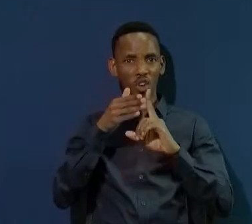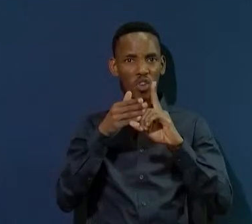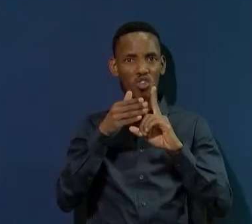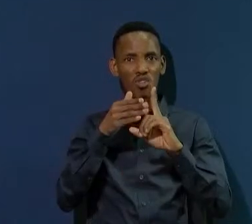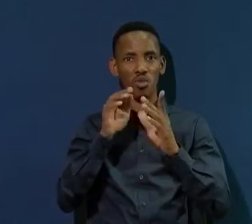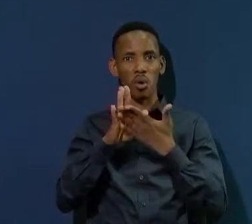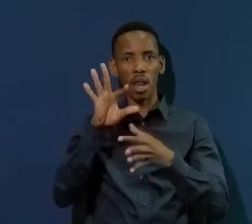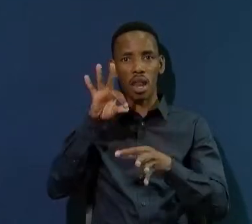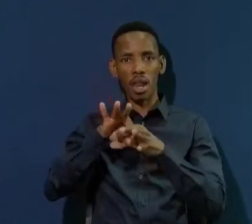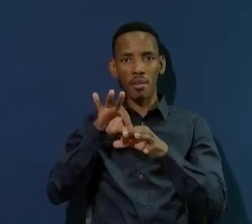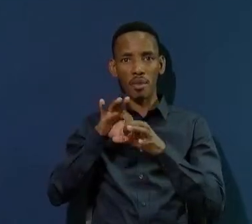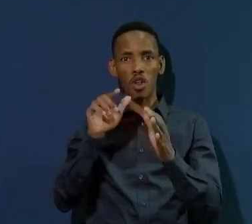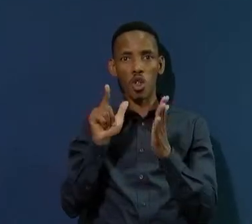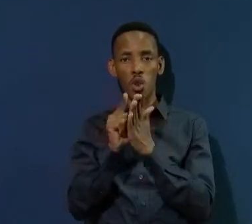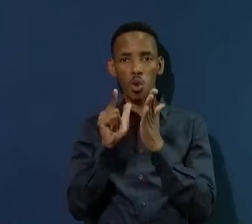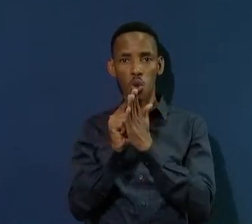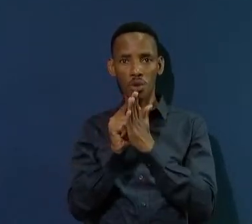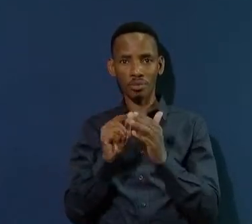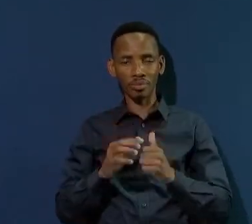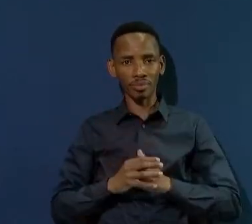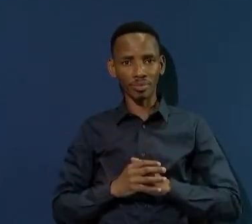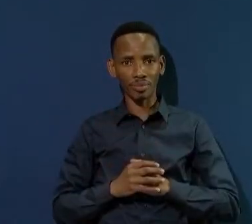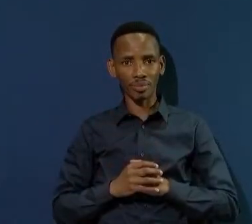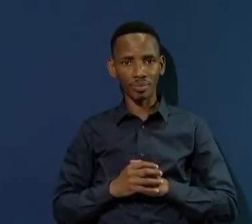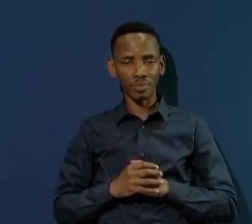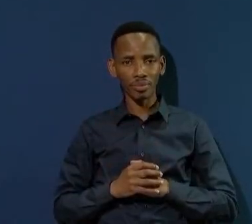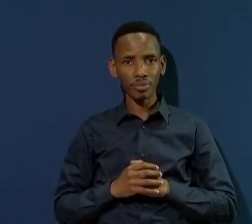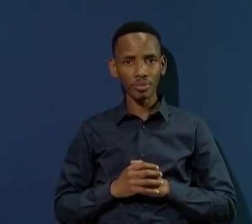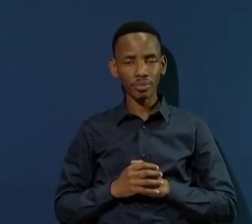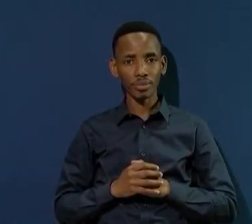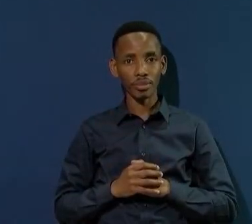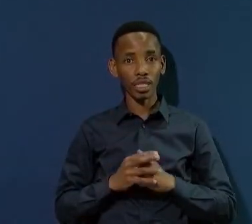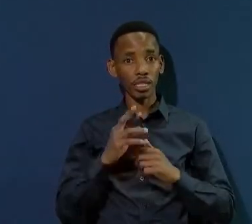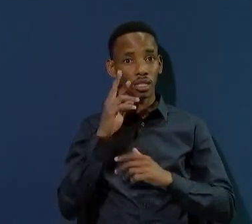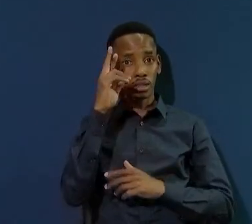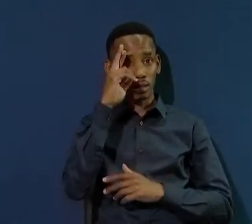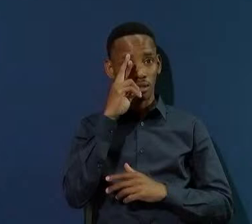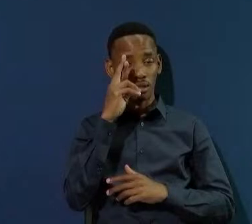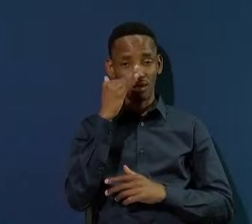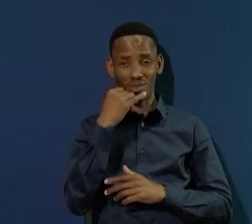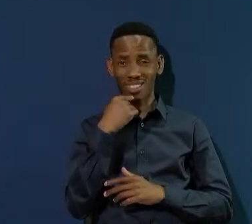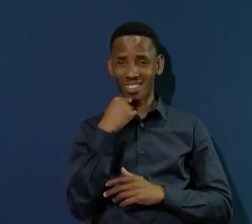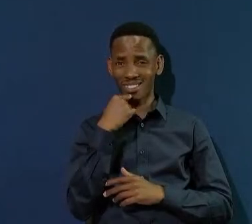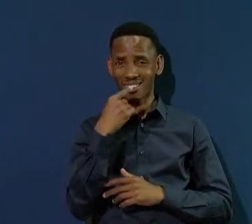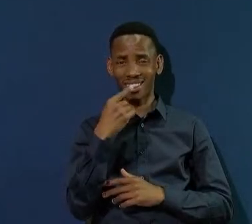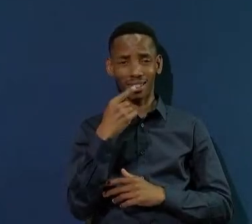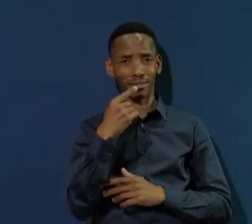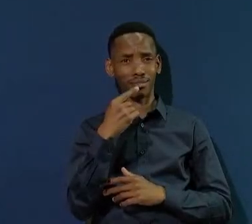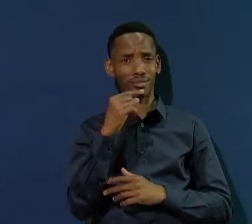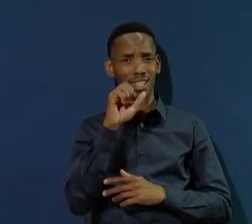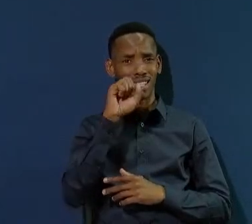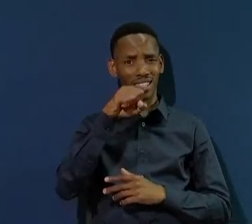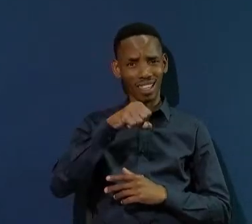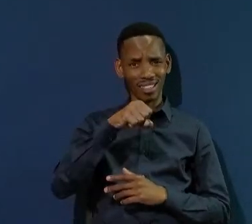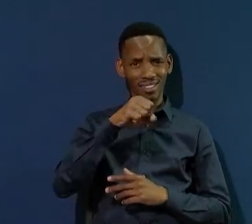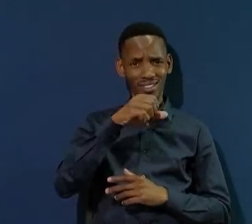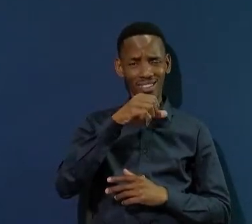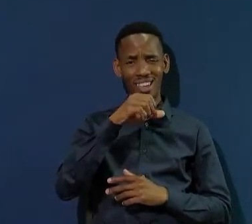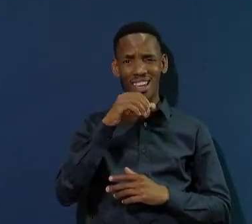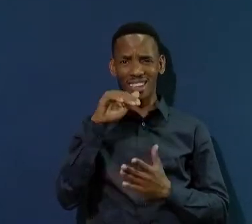no deviations. The reason why I said yes and no is that